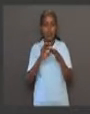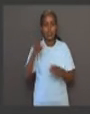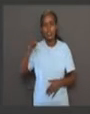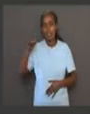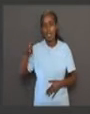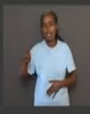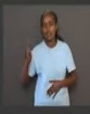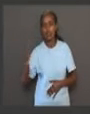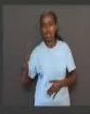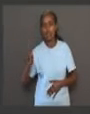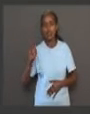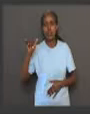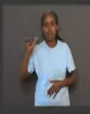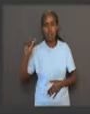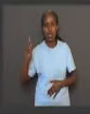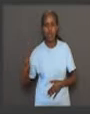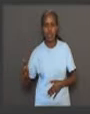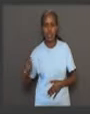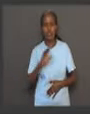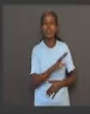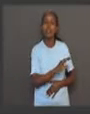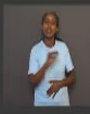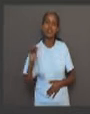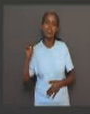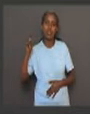x1, y1, and